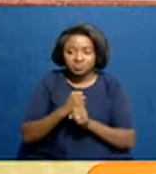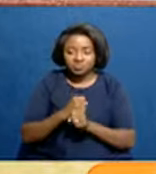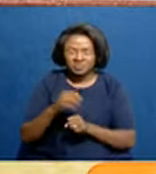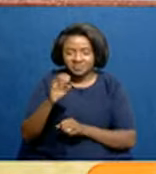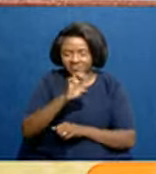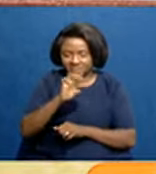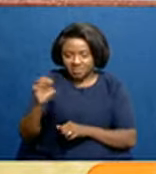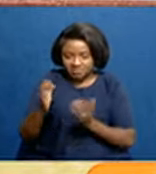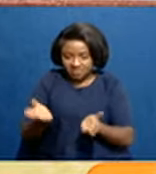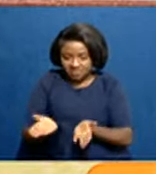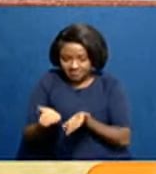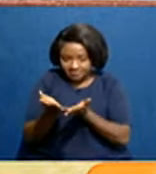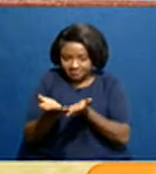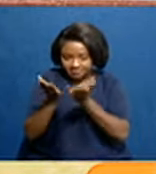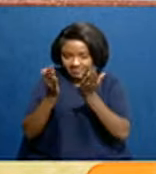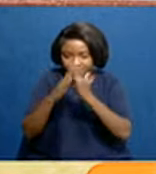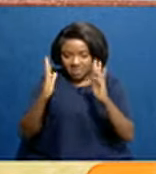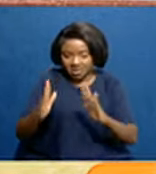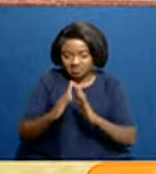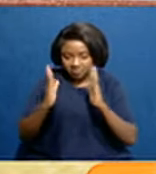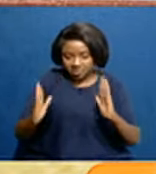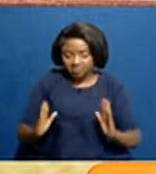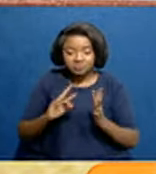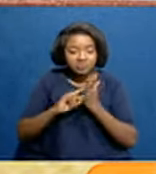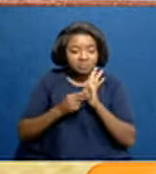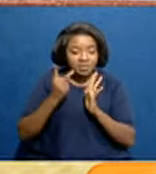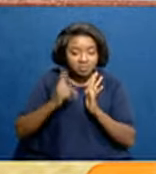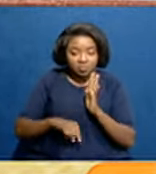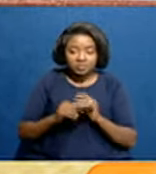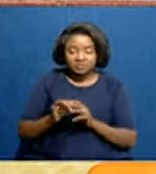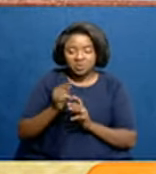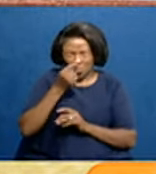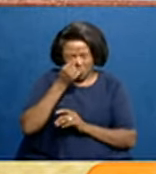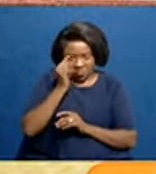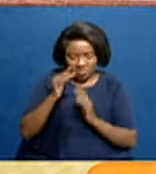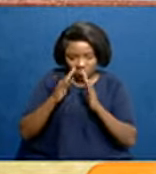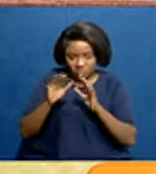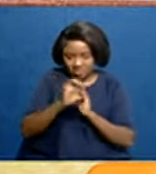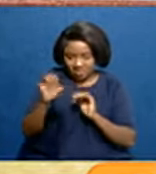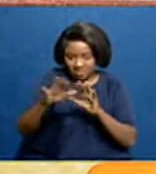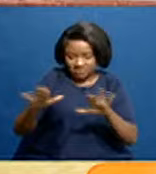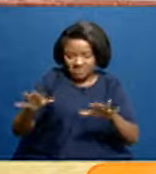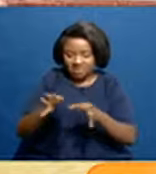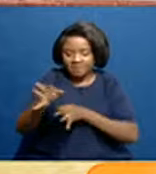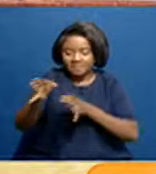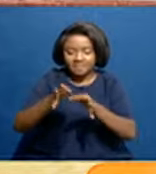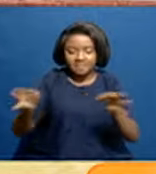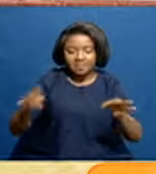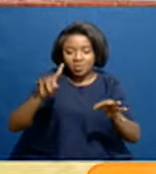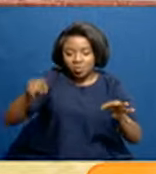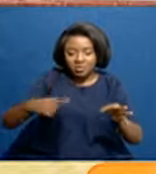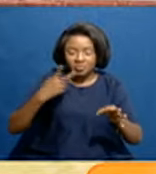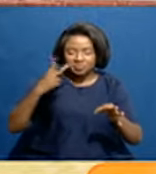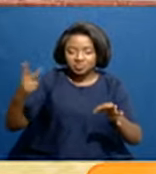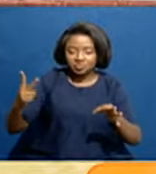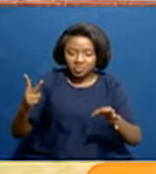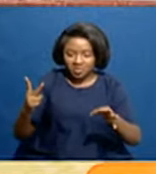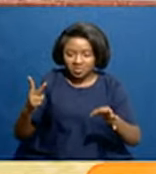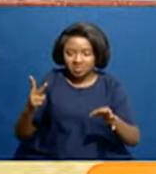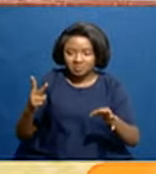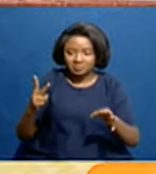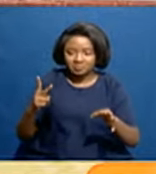Eastlands regeneration, where the original Eastlands, which sits on about 1,200 hectares, we